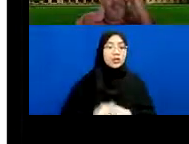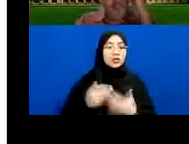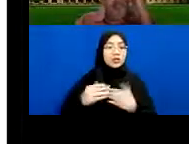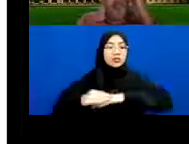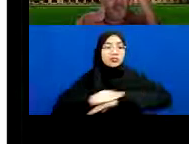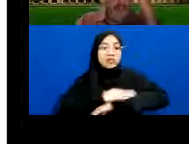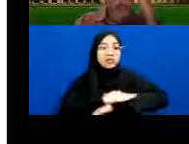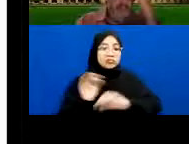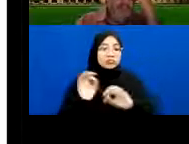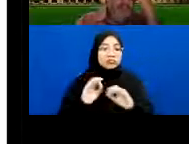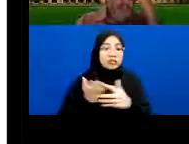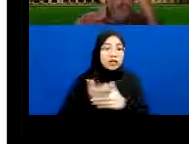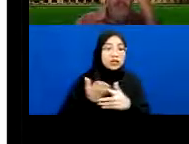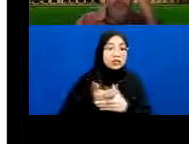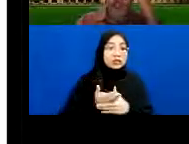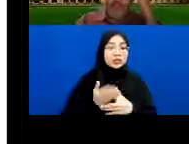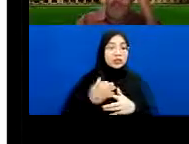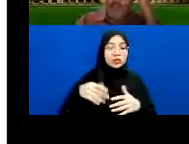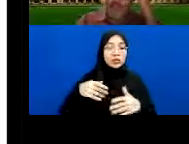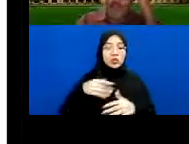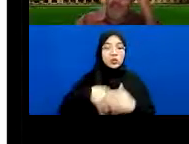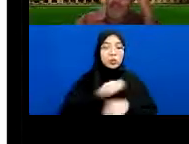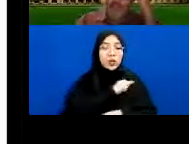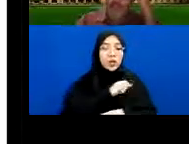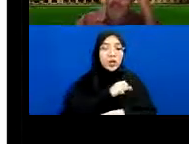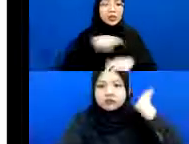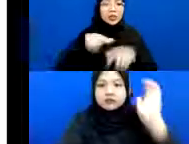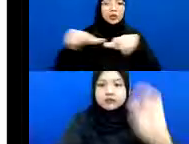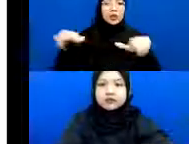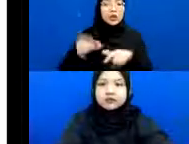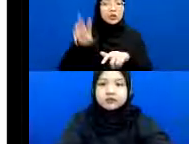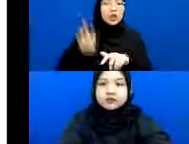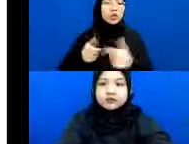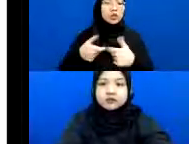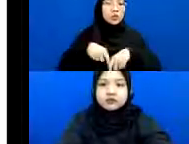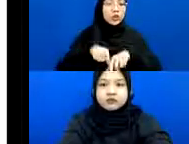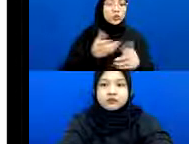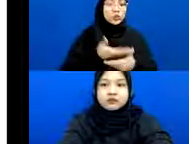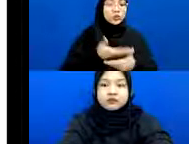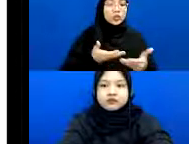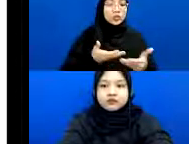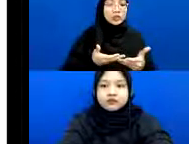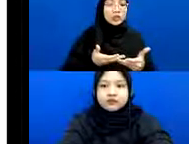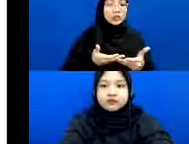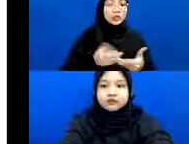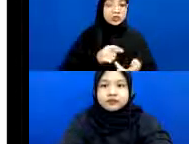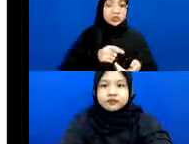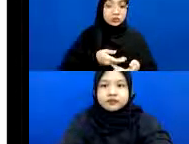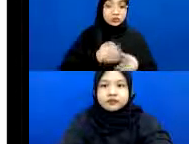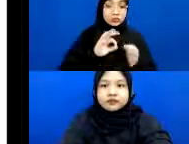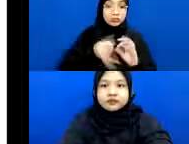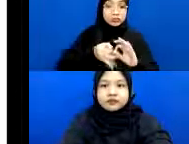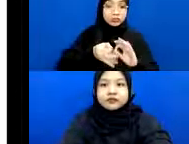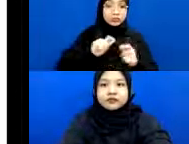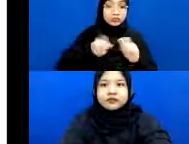classrooms, accessible toilets, and playgrounds. This situation is relevant to the social model of disability concept, where disability